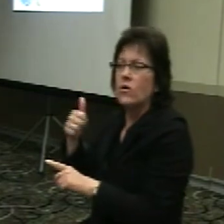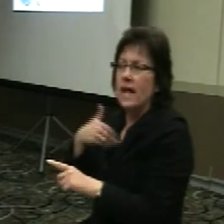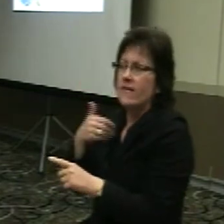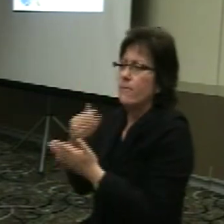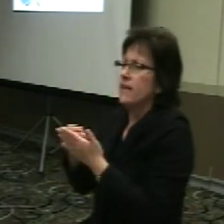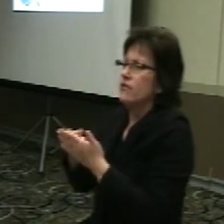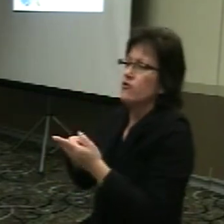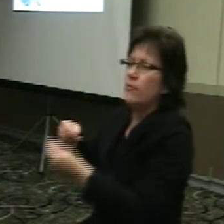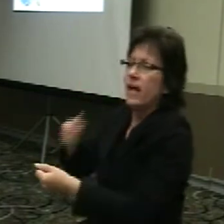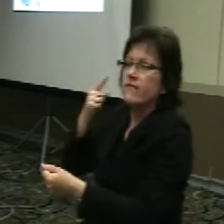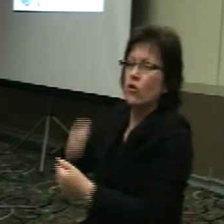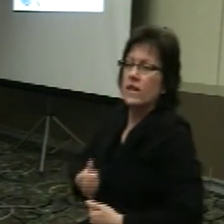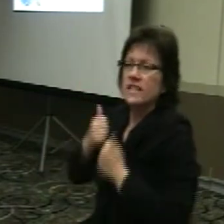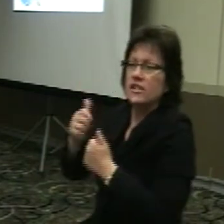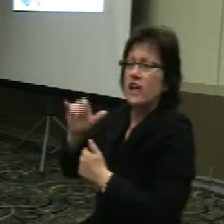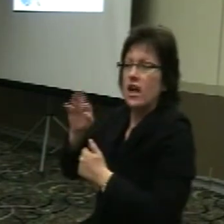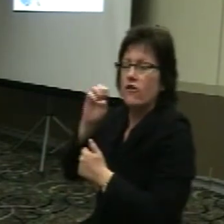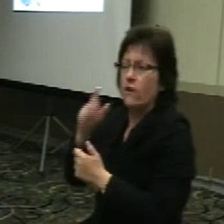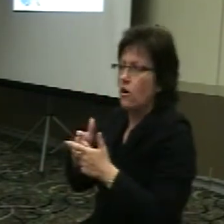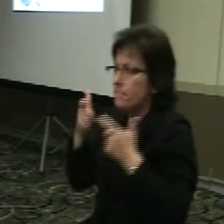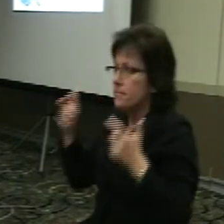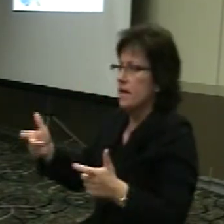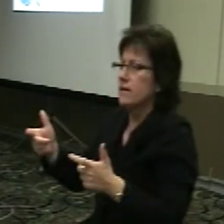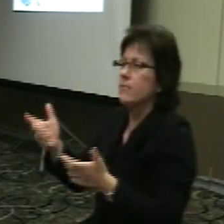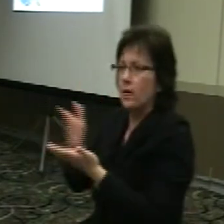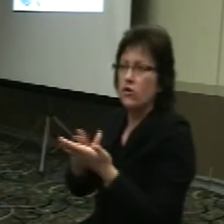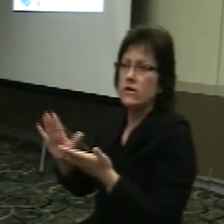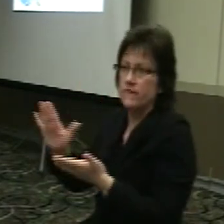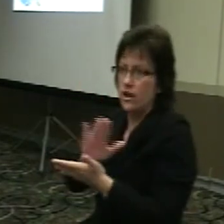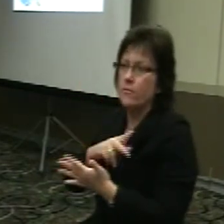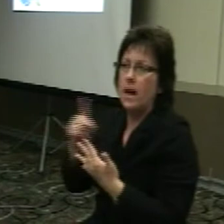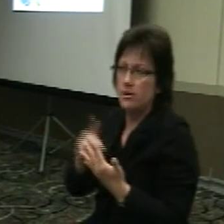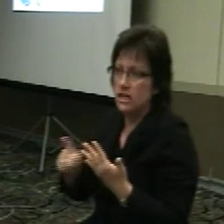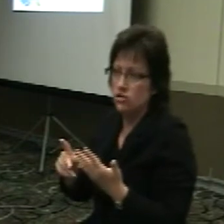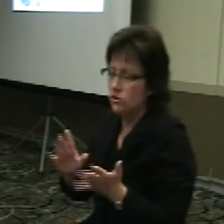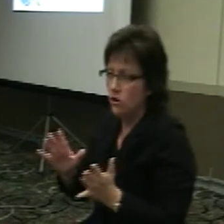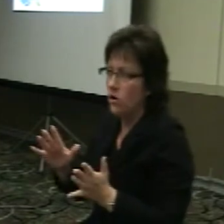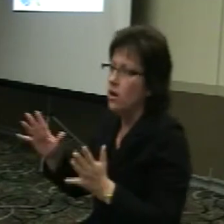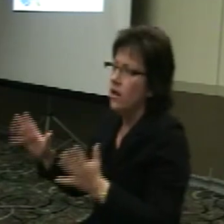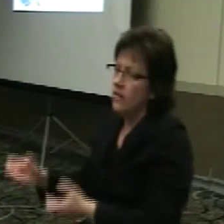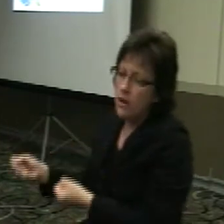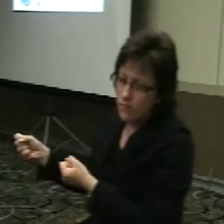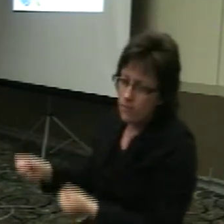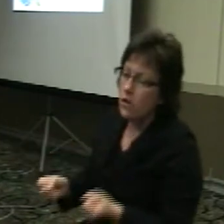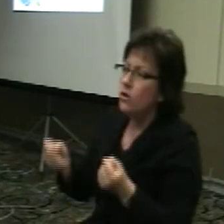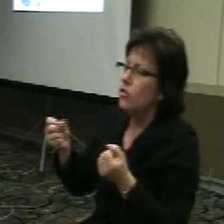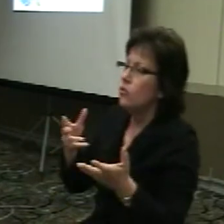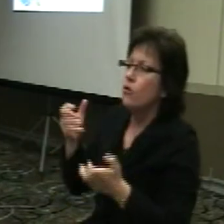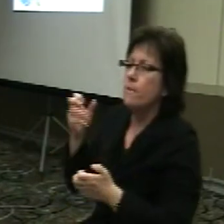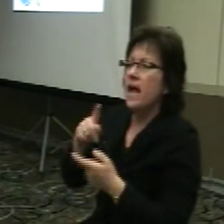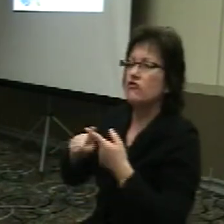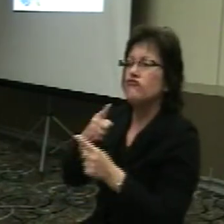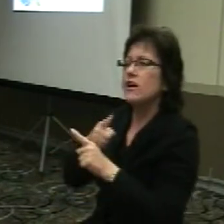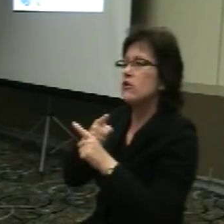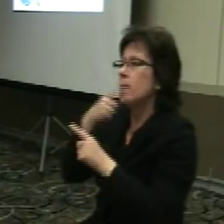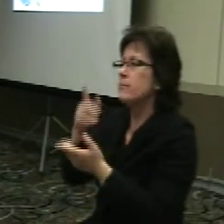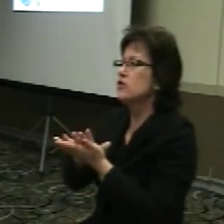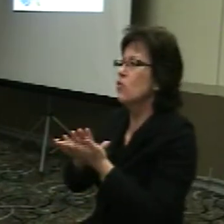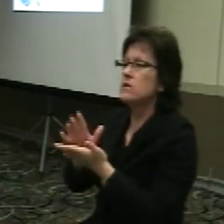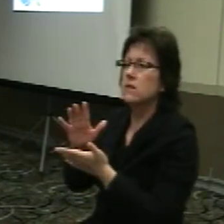for a huge portion of their residentially care population. And so they dumped them back into the regular public schools, just like next